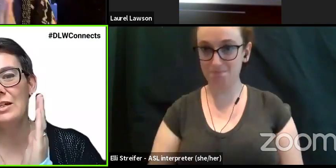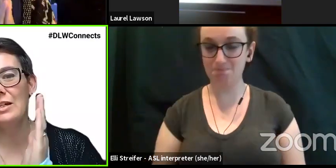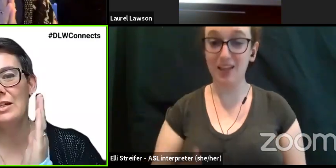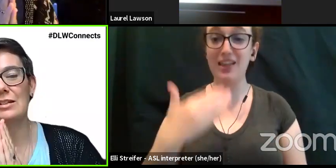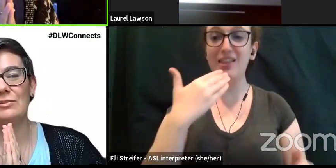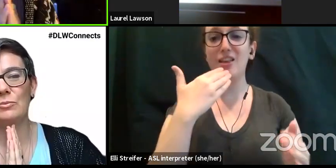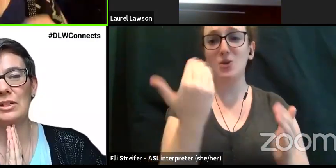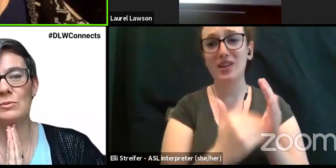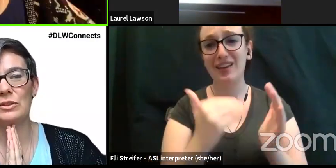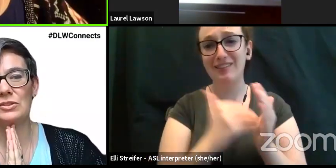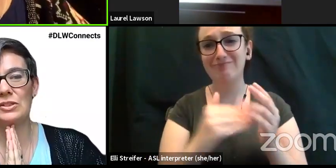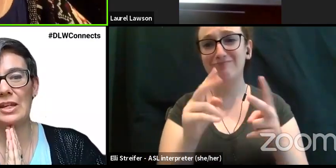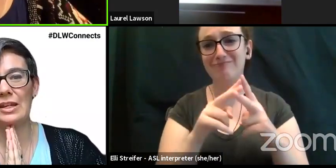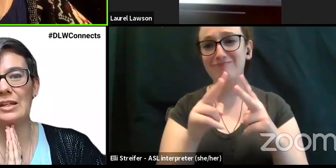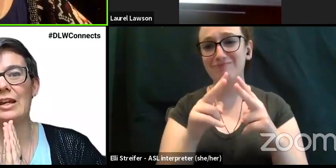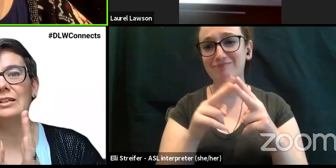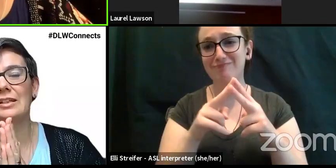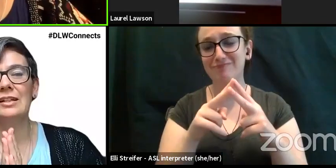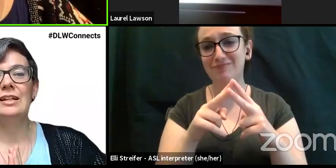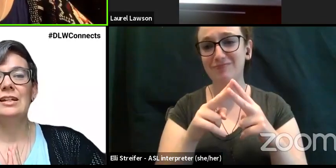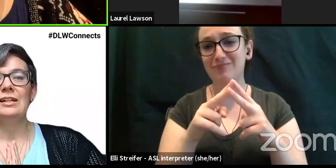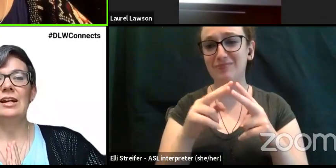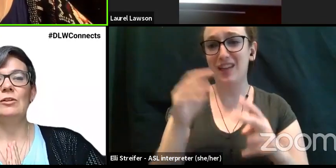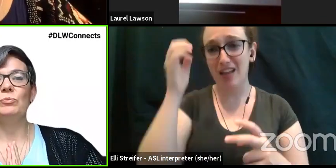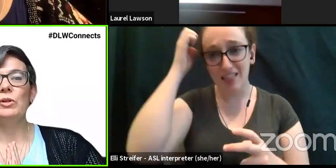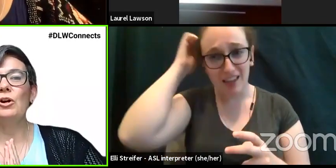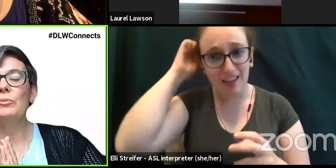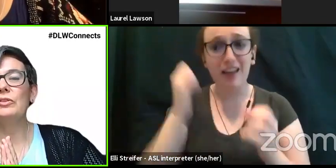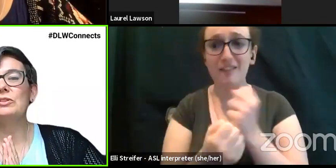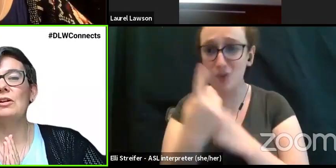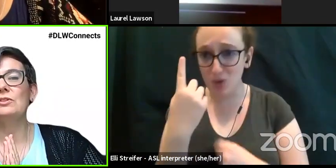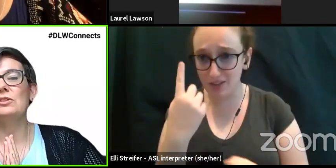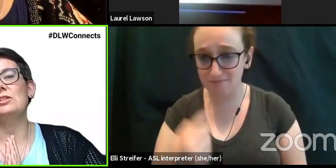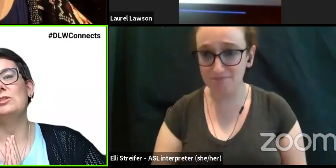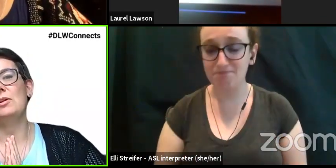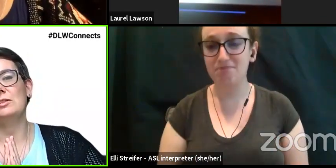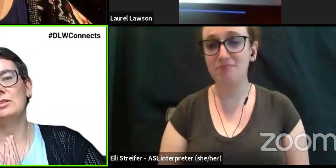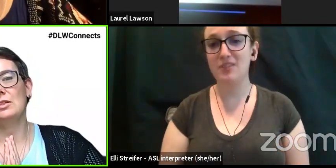Diana. Wow. Thank you, Sinmarie. Ellie. We hope that this